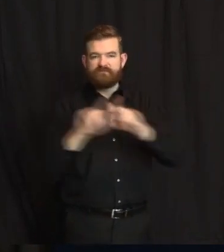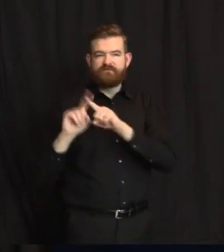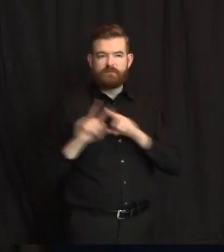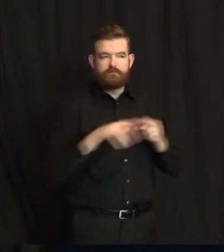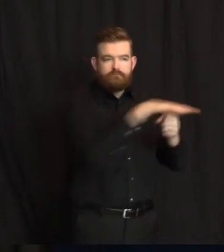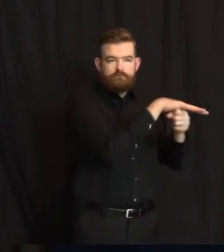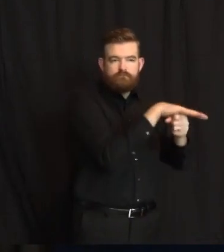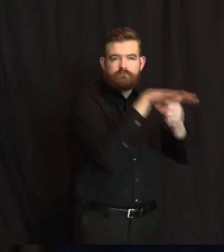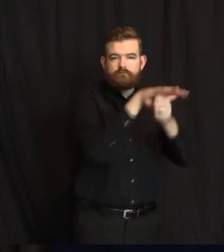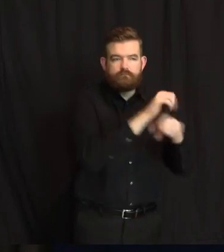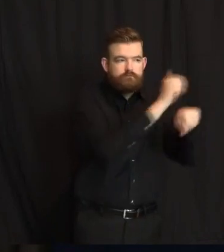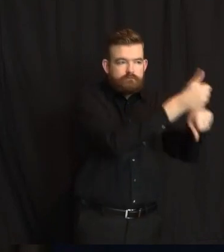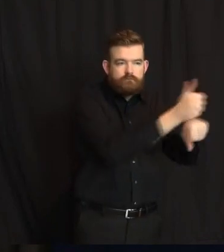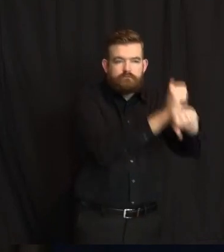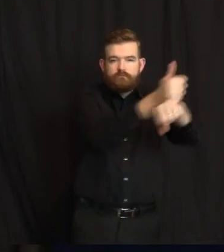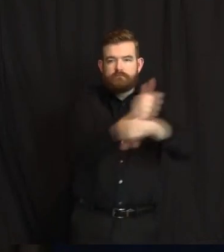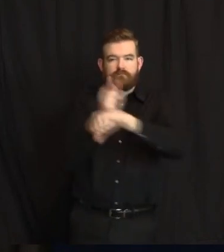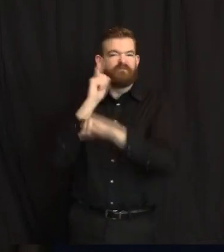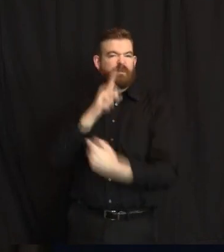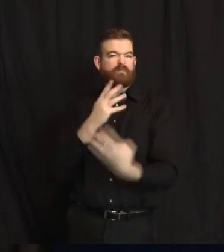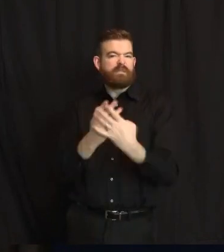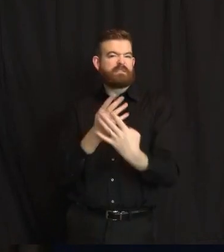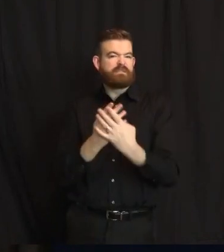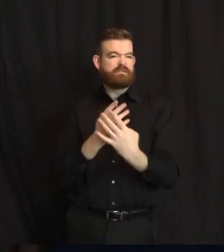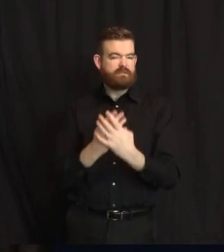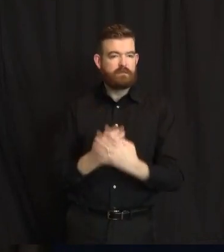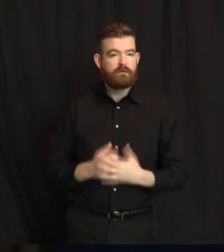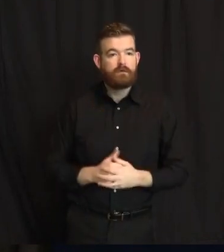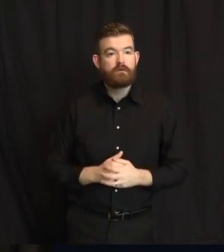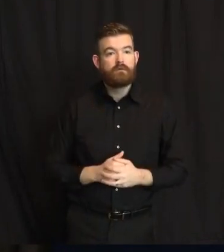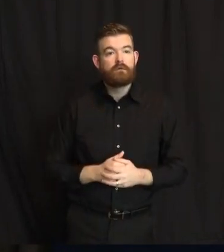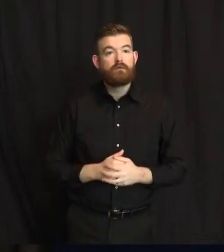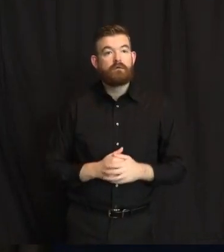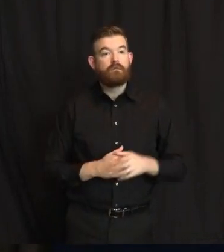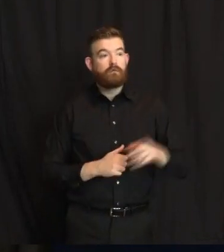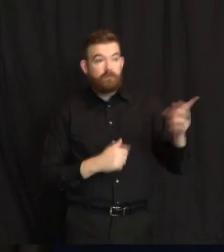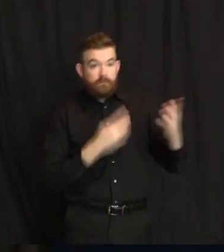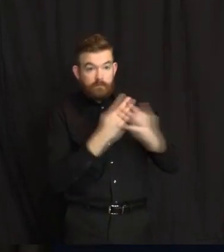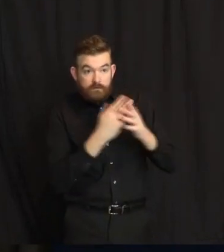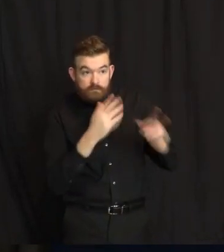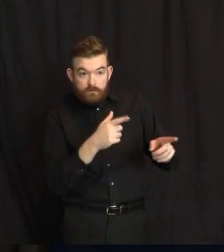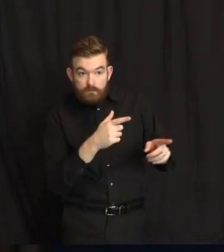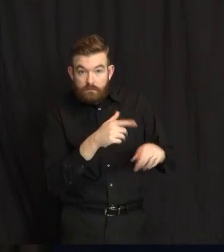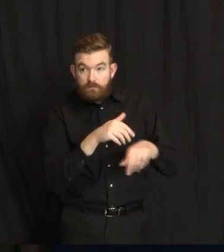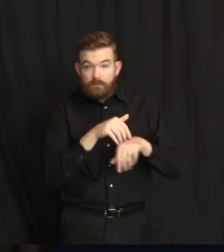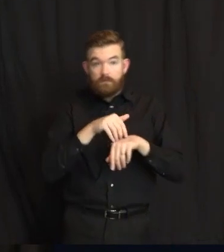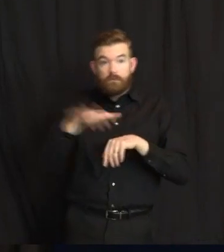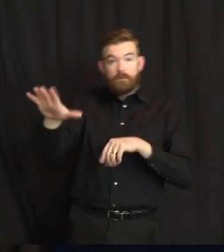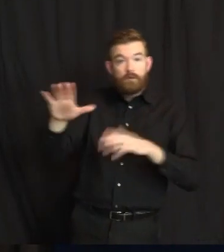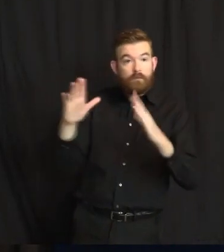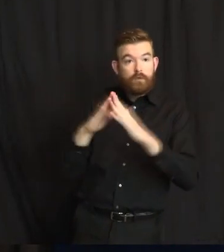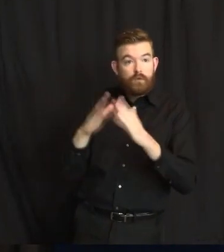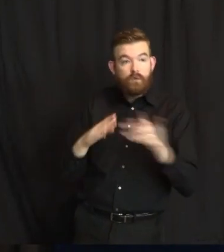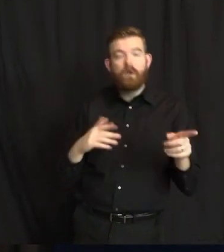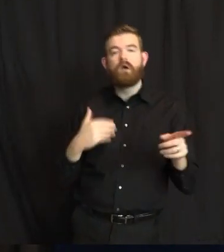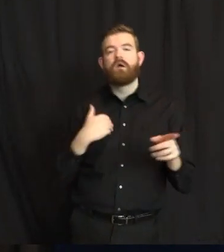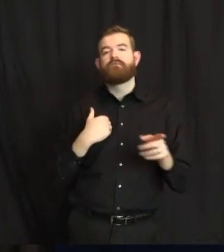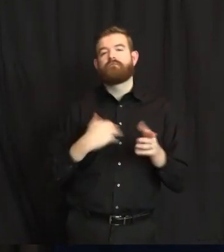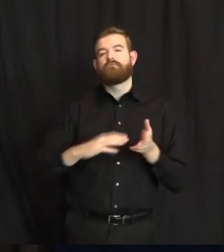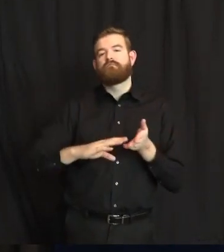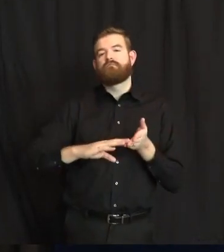be released into the community, we continue to offer discharge planning through our Office of Transitional Services